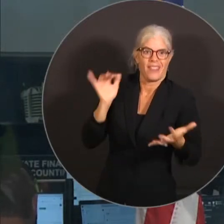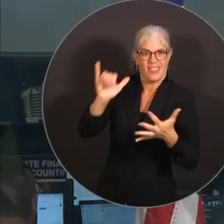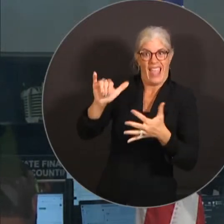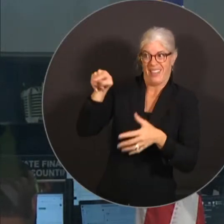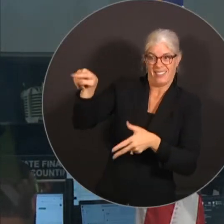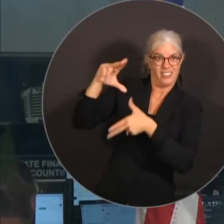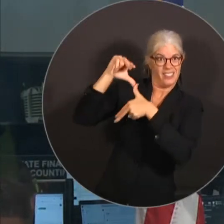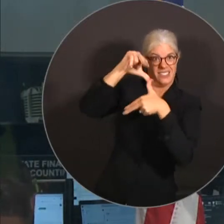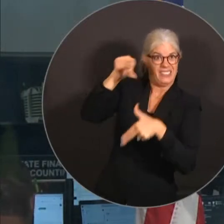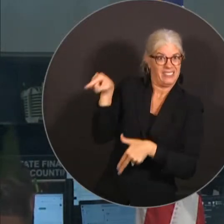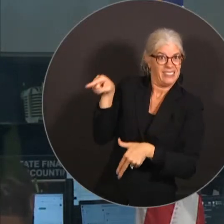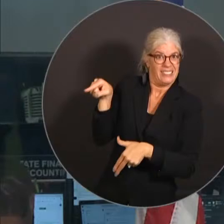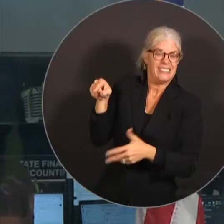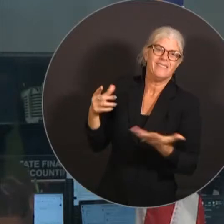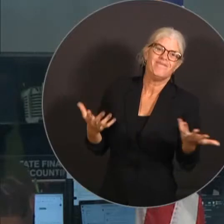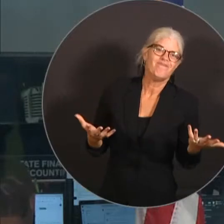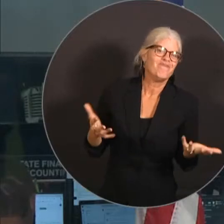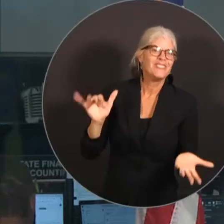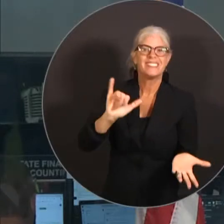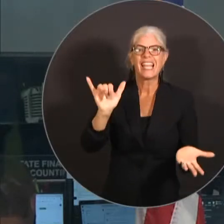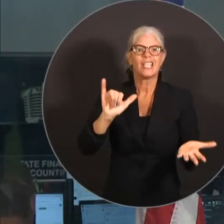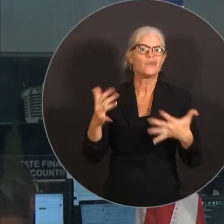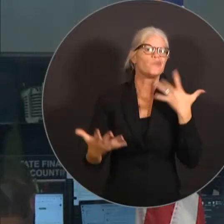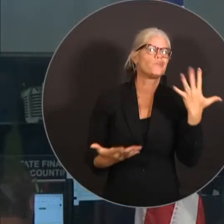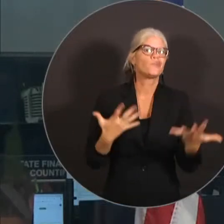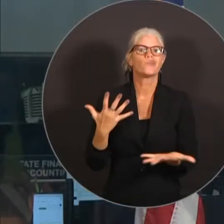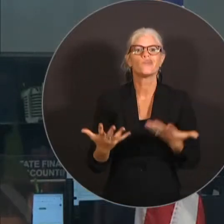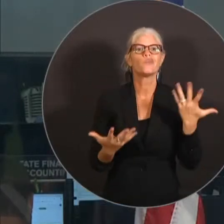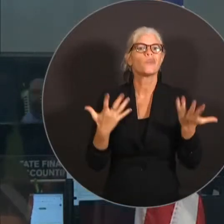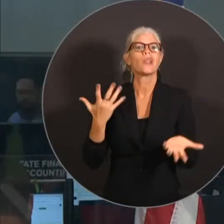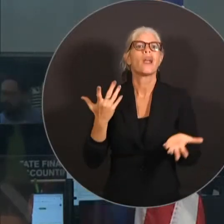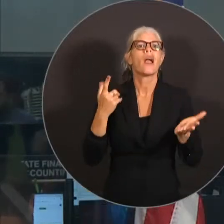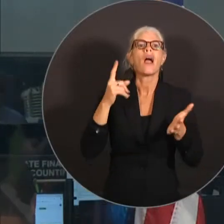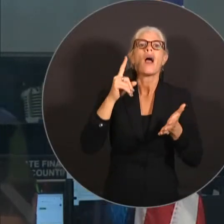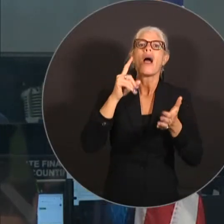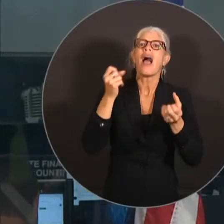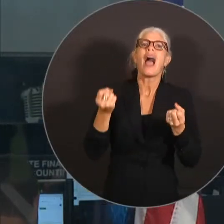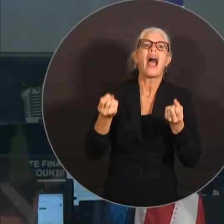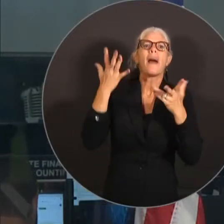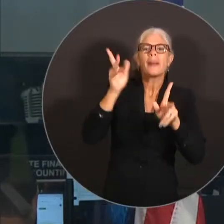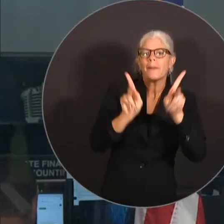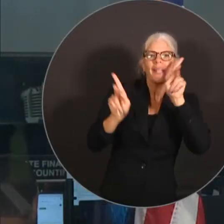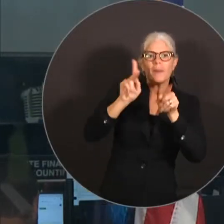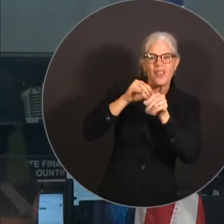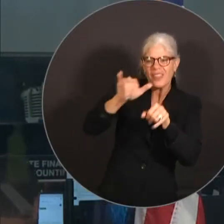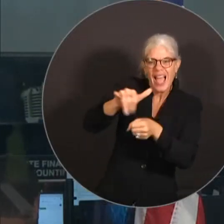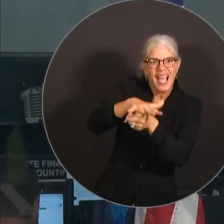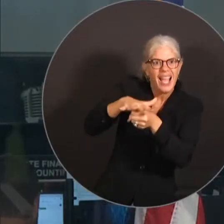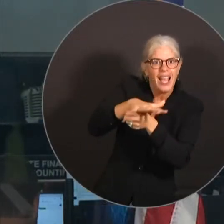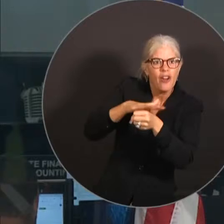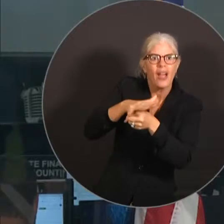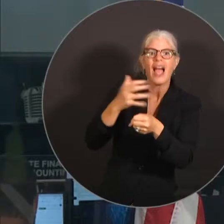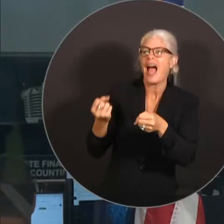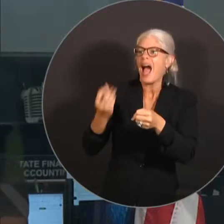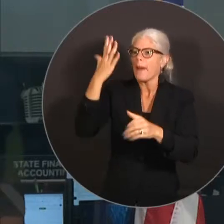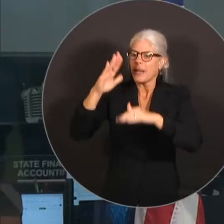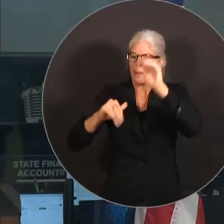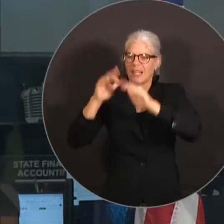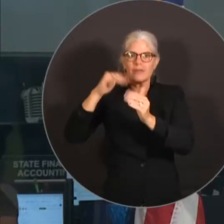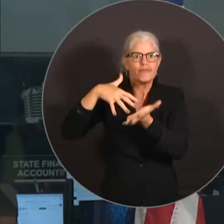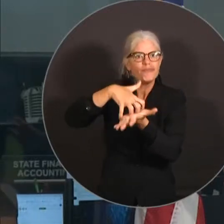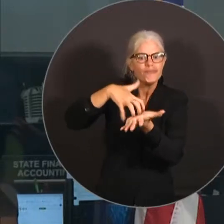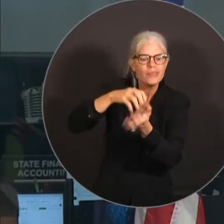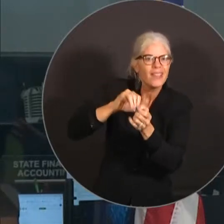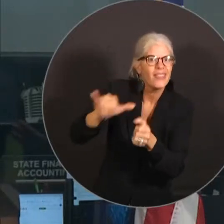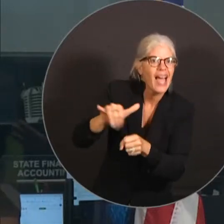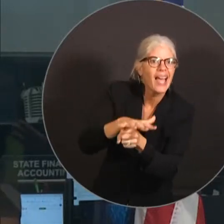it's like how many, what population, how many people, how much infrastructure. And this thing has come up.